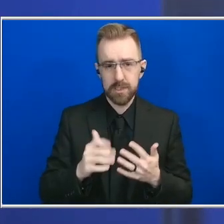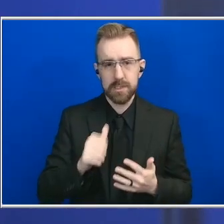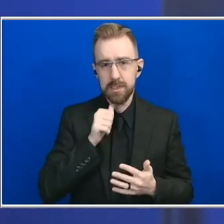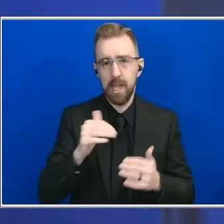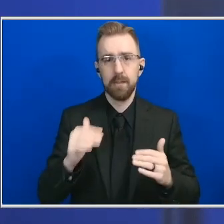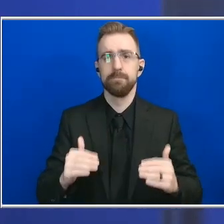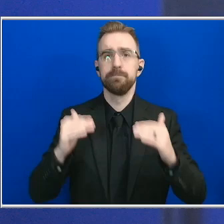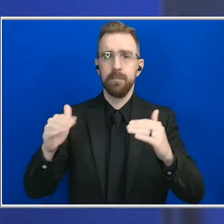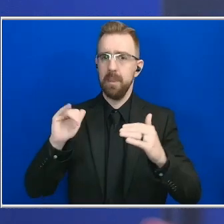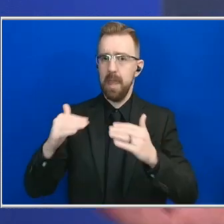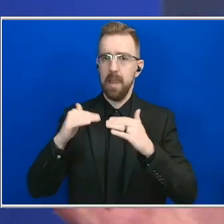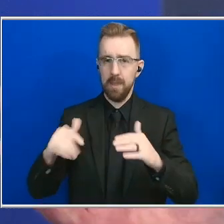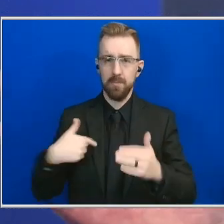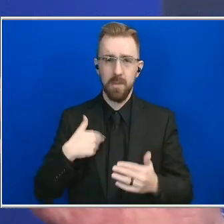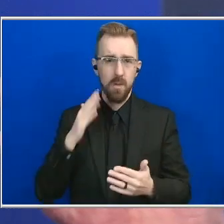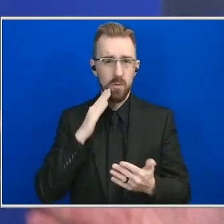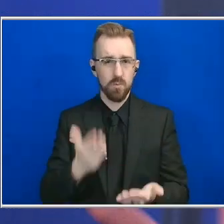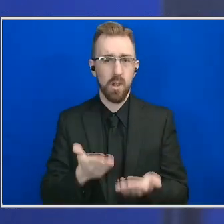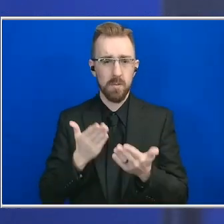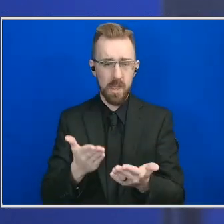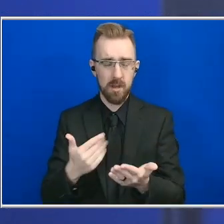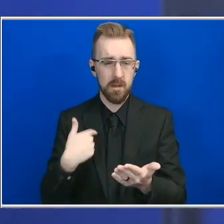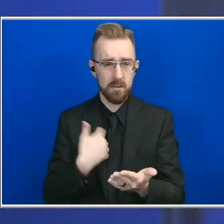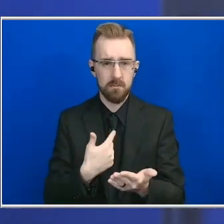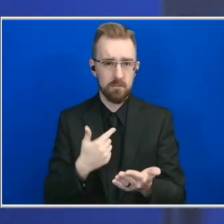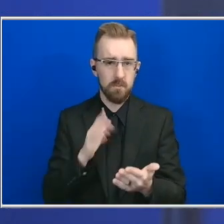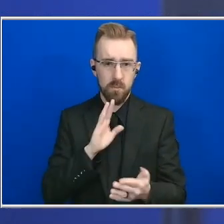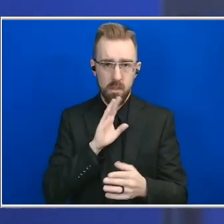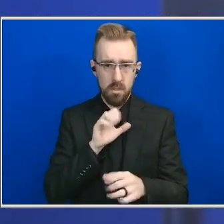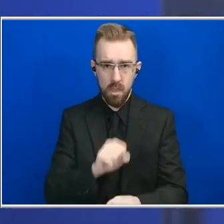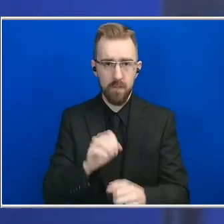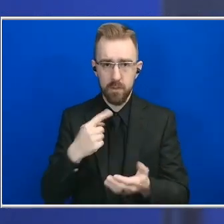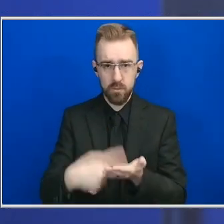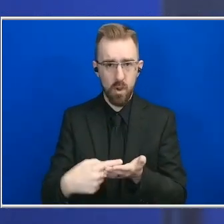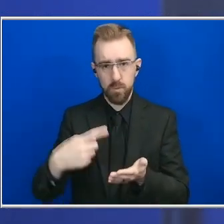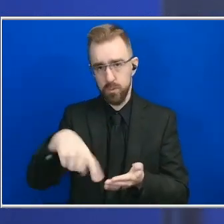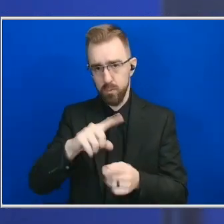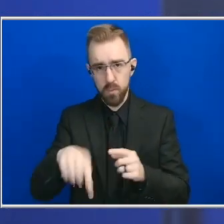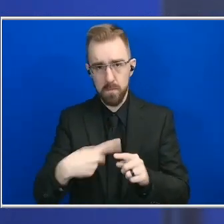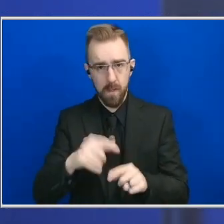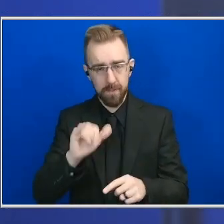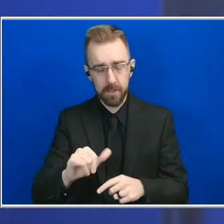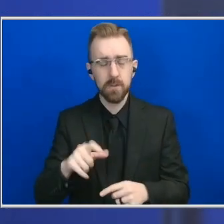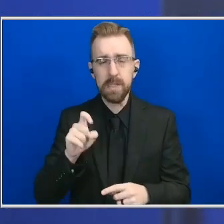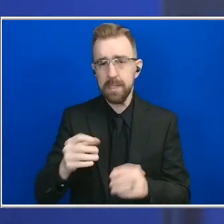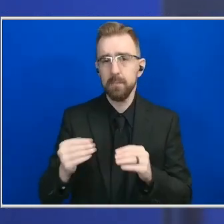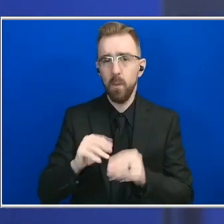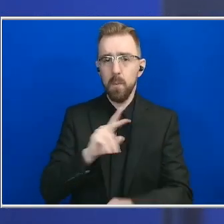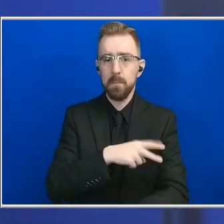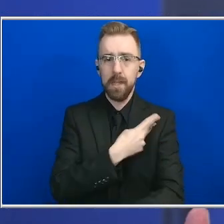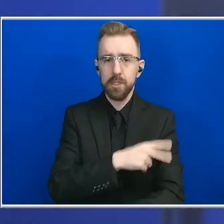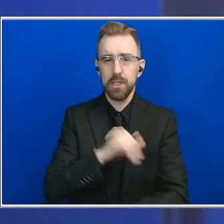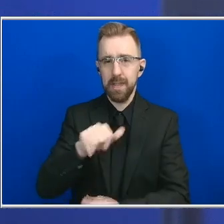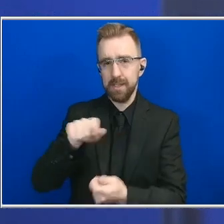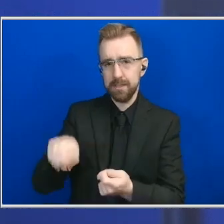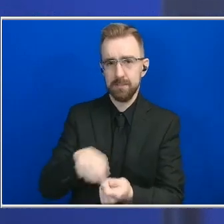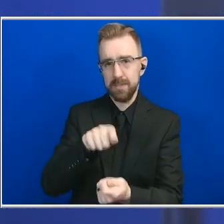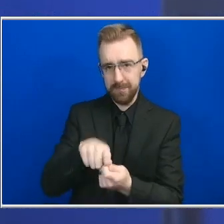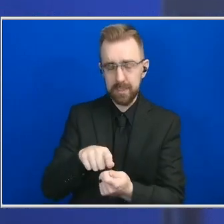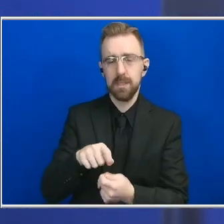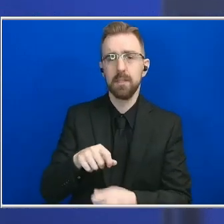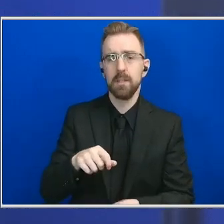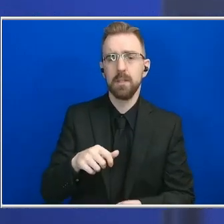would recommend, and I would love to talk to you guys about this. We need to get more patients that are specifically